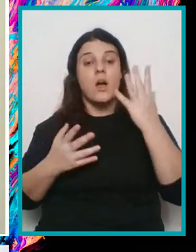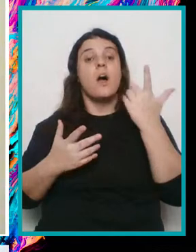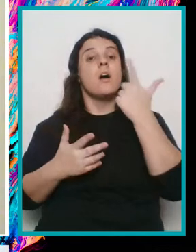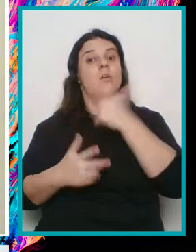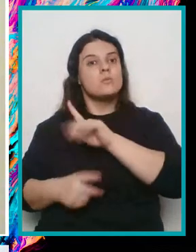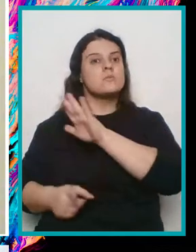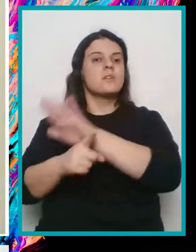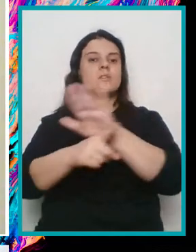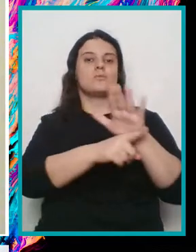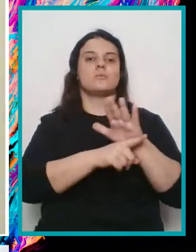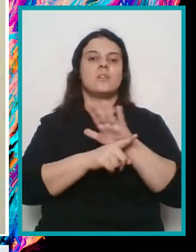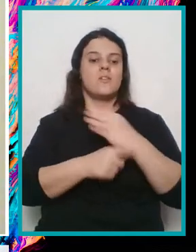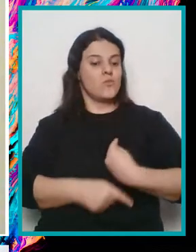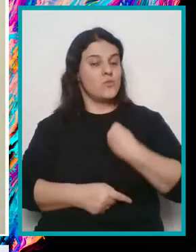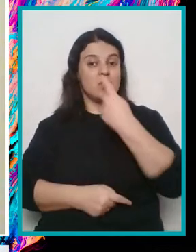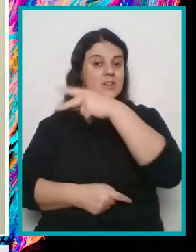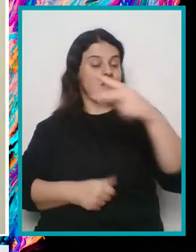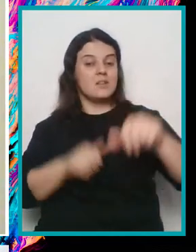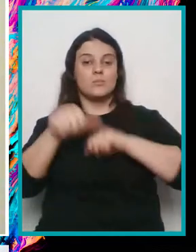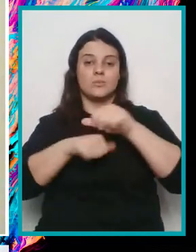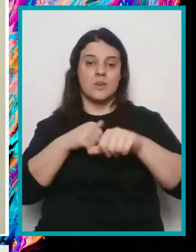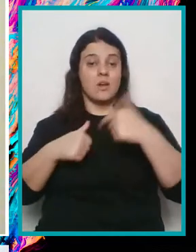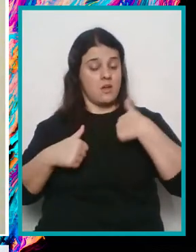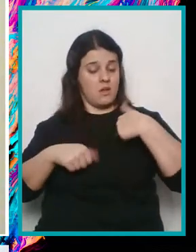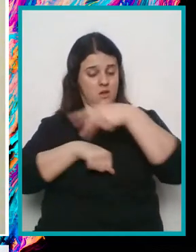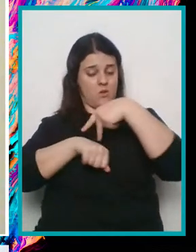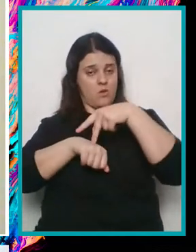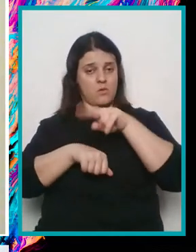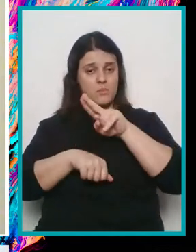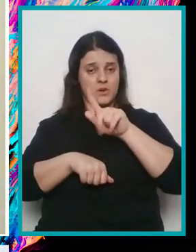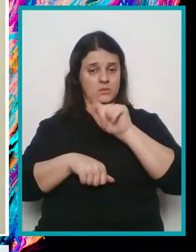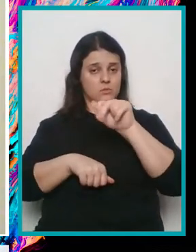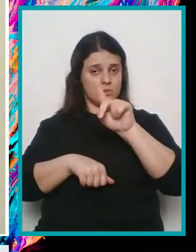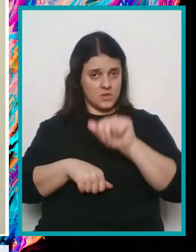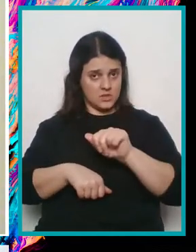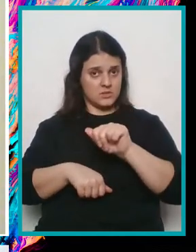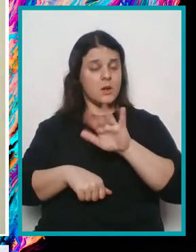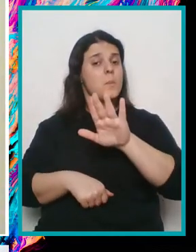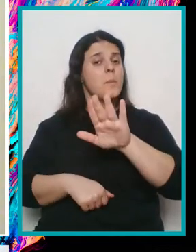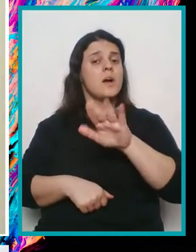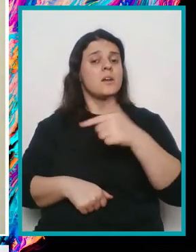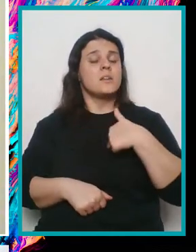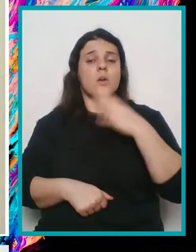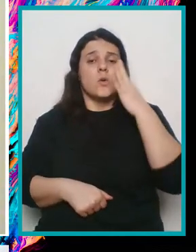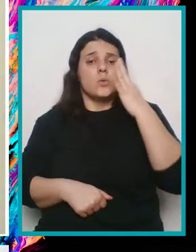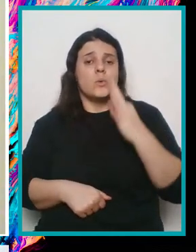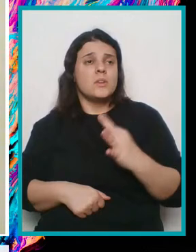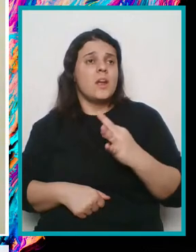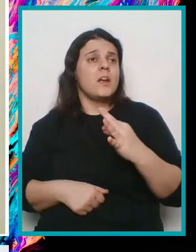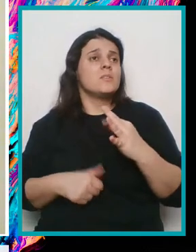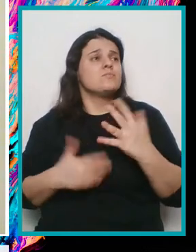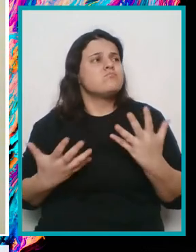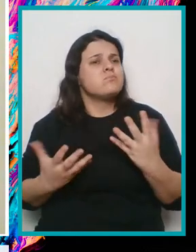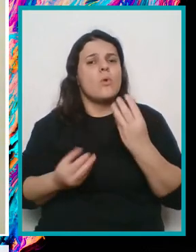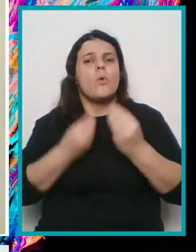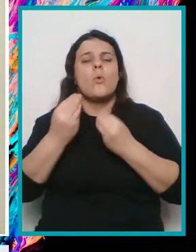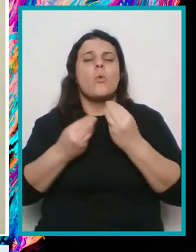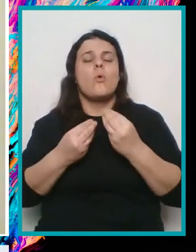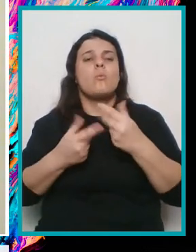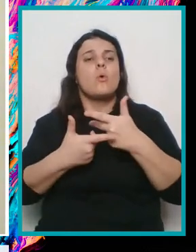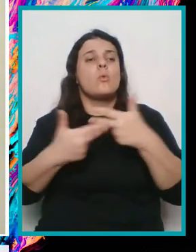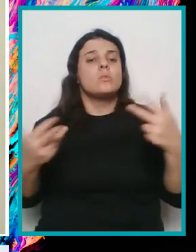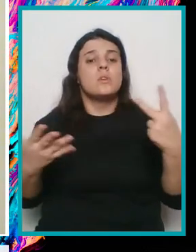change in Brazil. I may not understand what is happening in Nigeria, but an activist on the